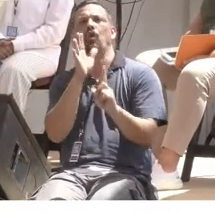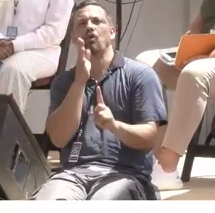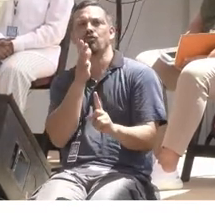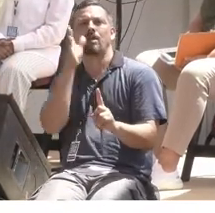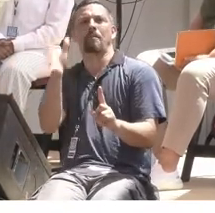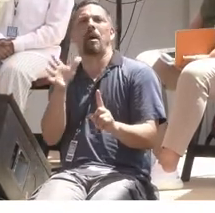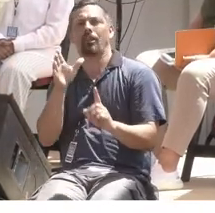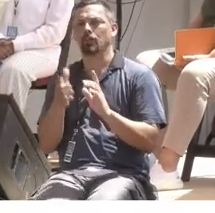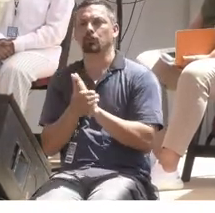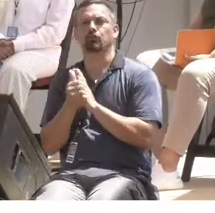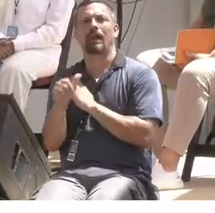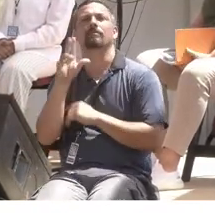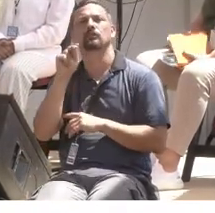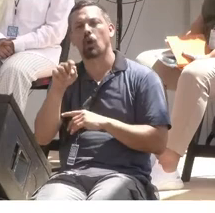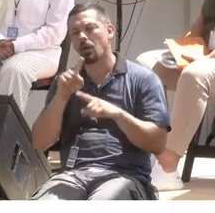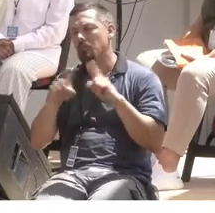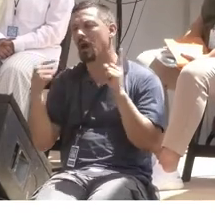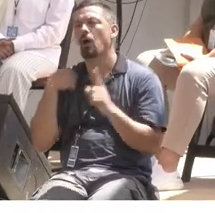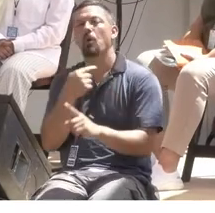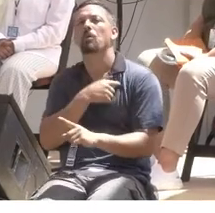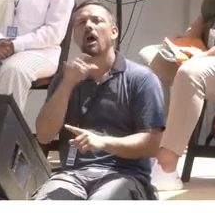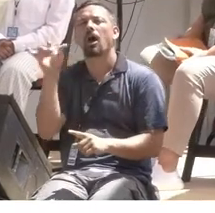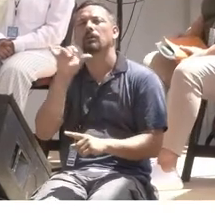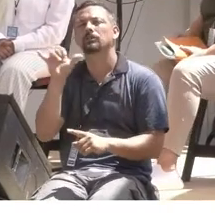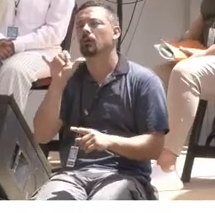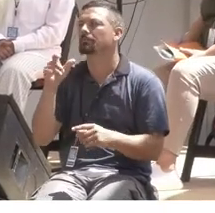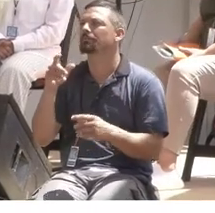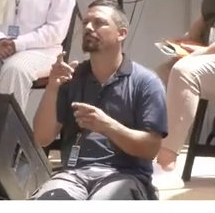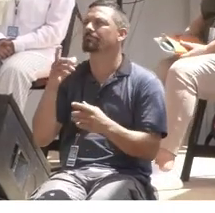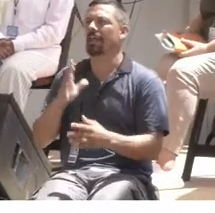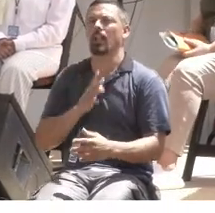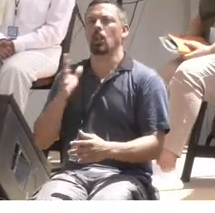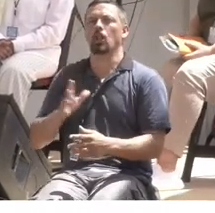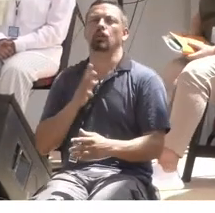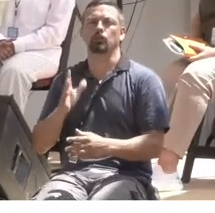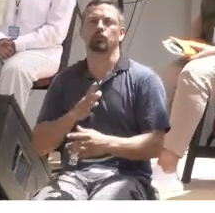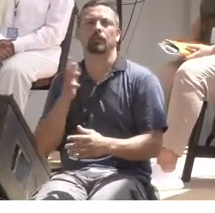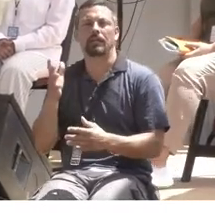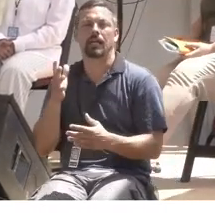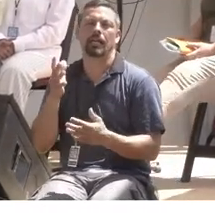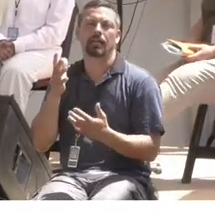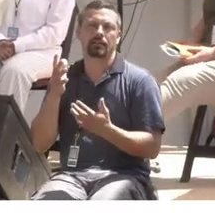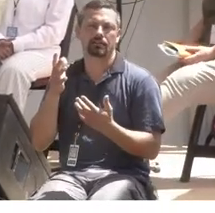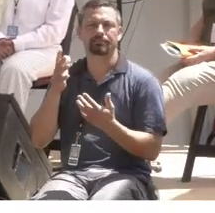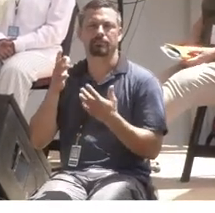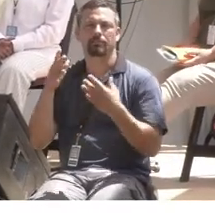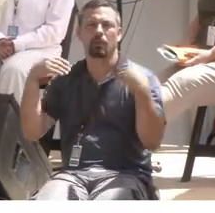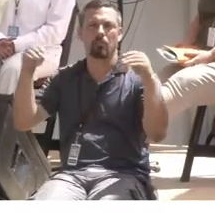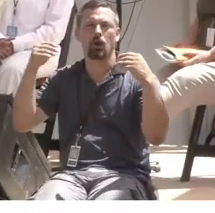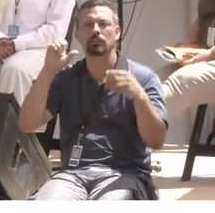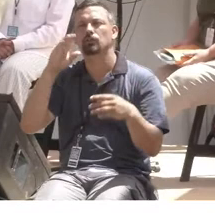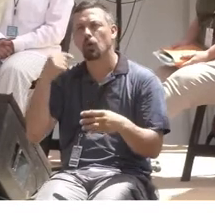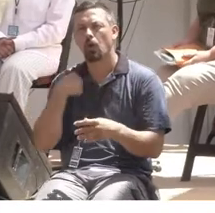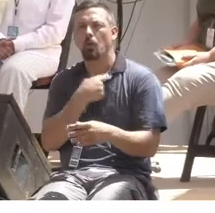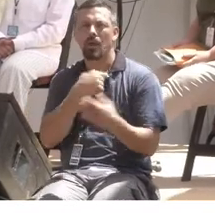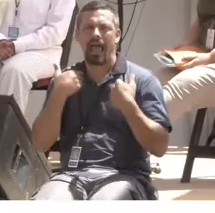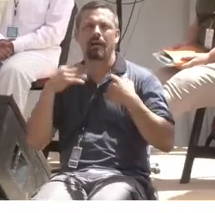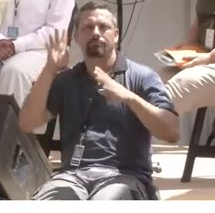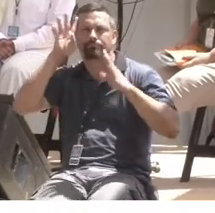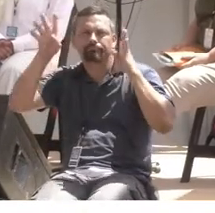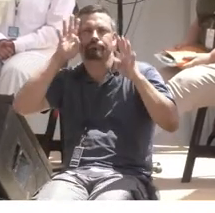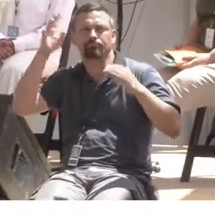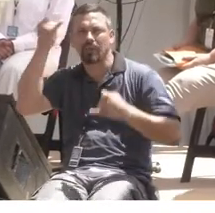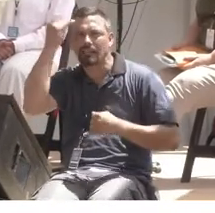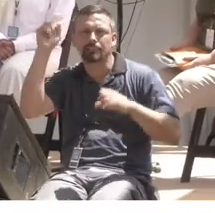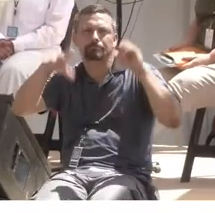contemporary. And we also went in the very luxury, like, you know, it's almost like couture. So we have some ideas, and we'd love to talk to you guys